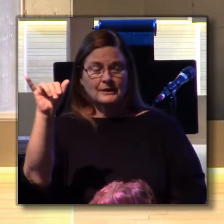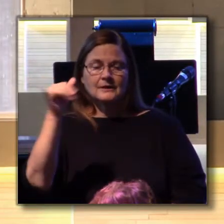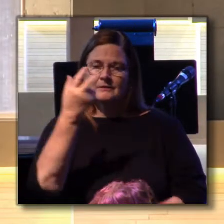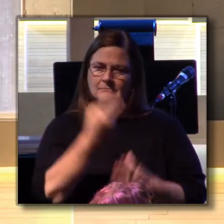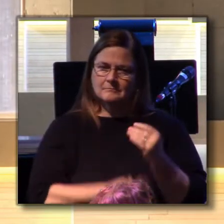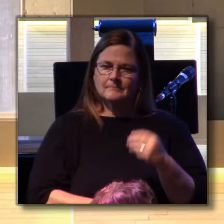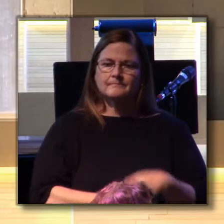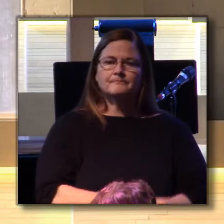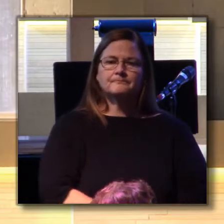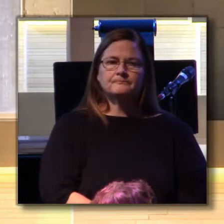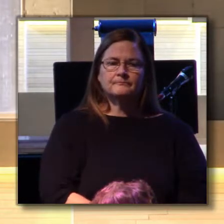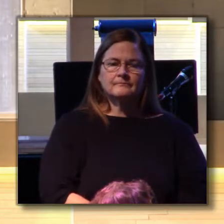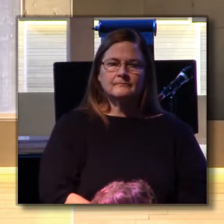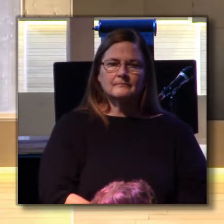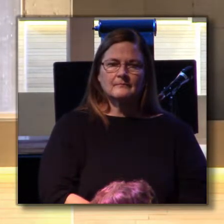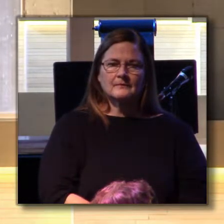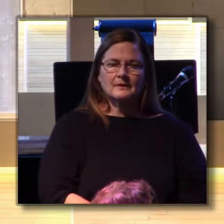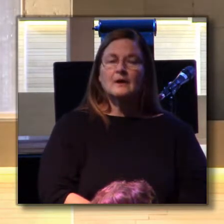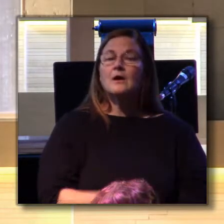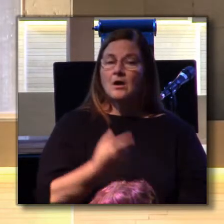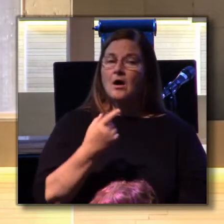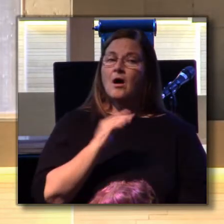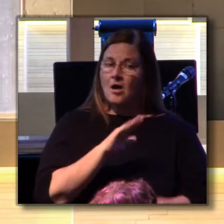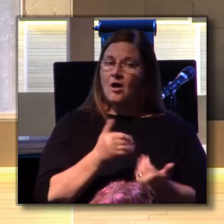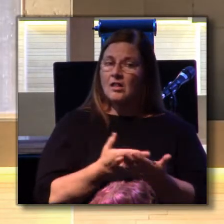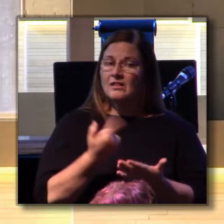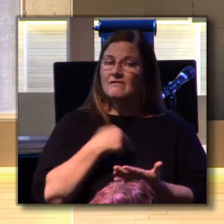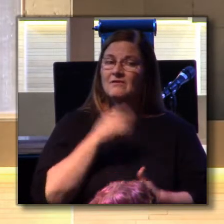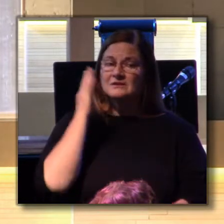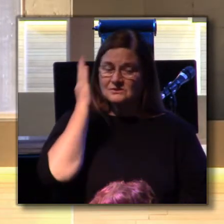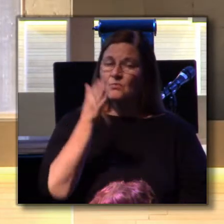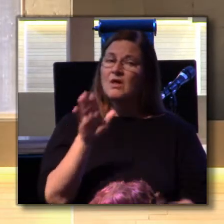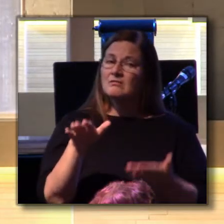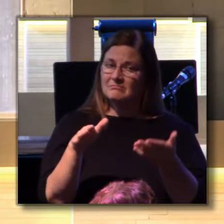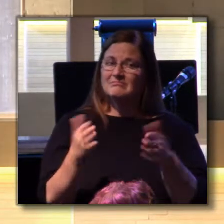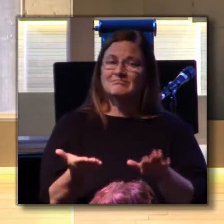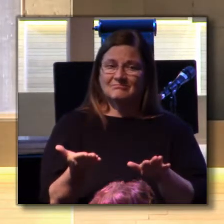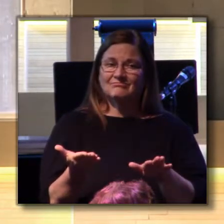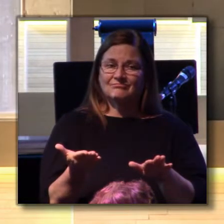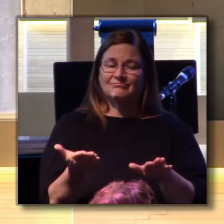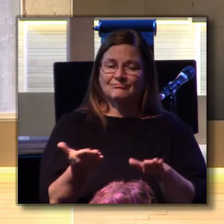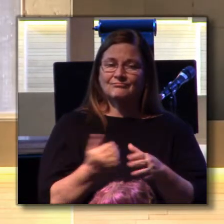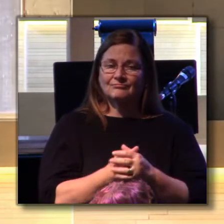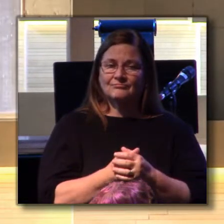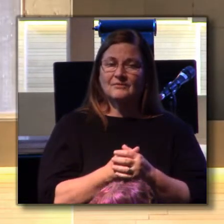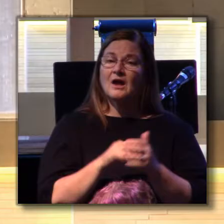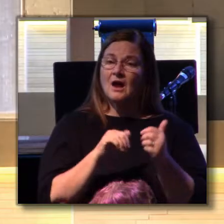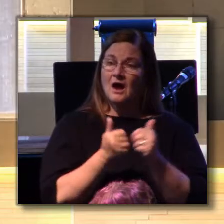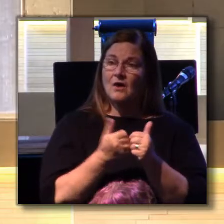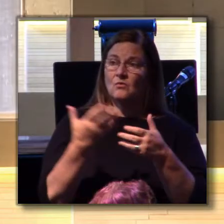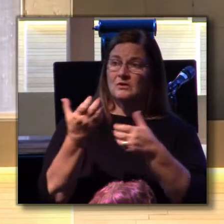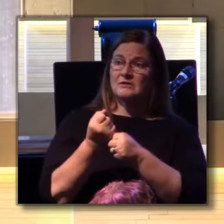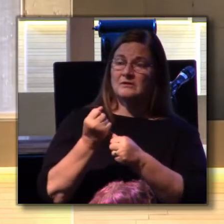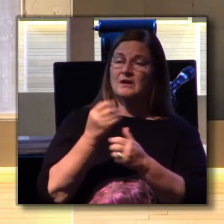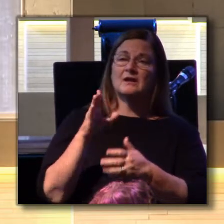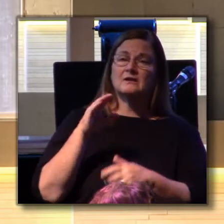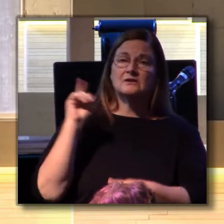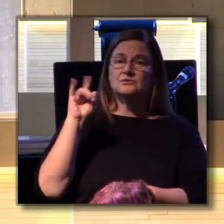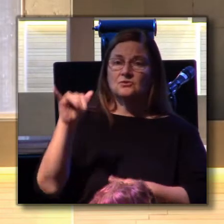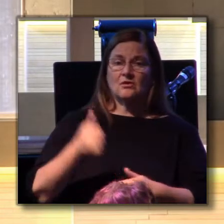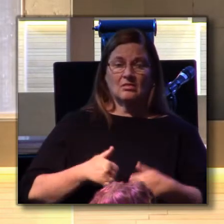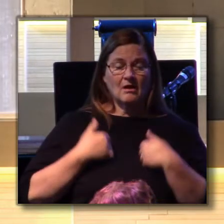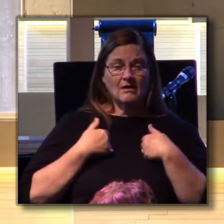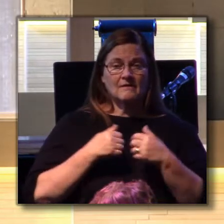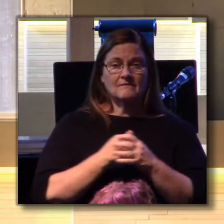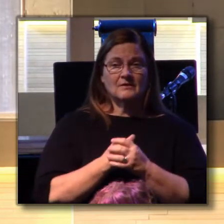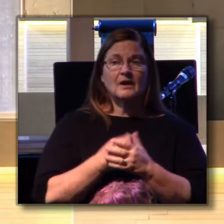we face death. All of us will. All of us will. That question comes up, how will we inherit eternal life? And Yeshua comes